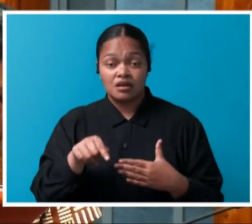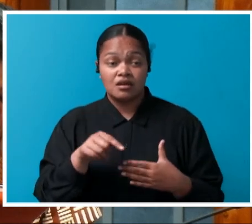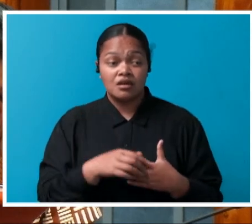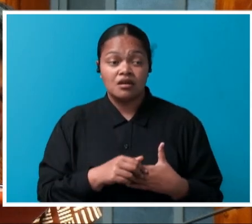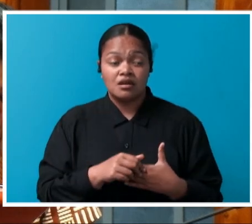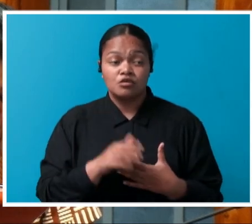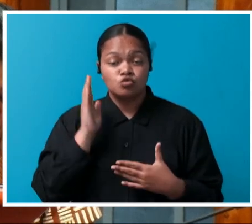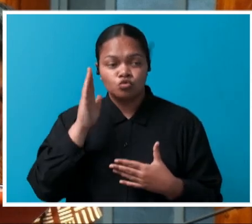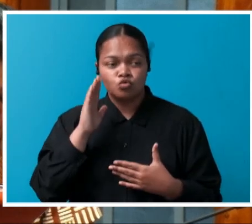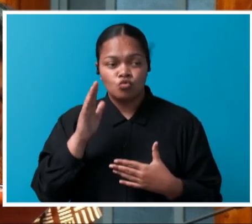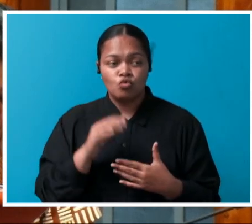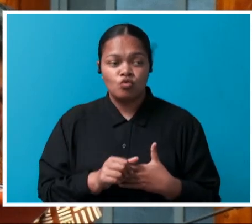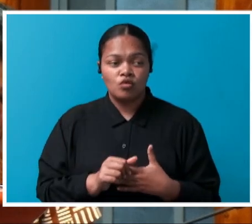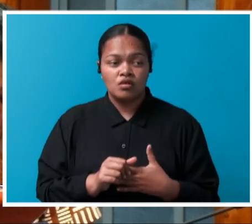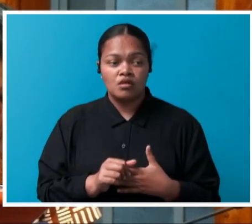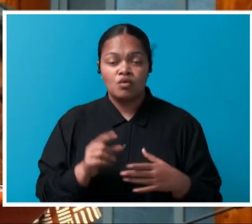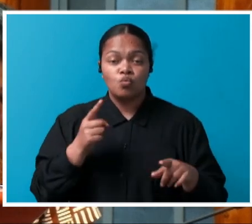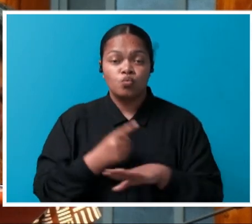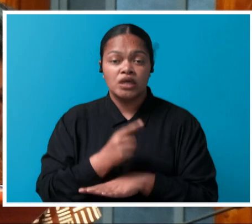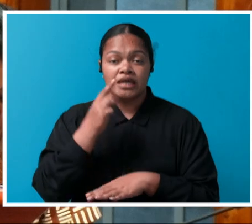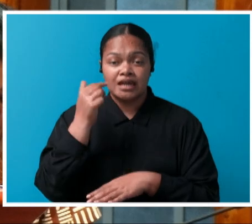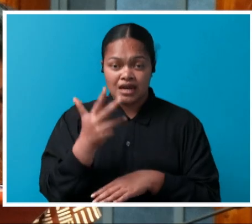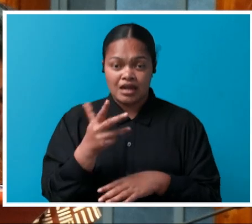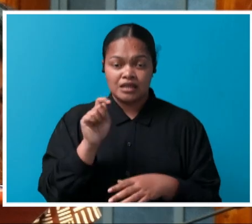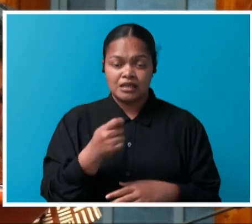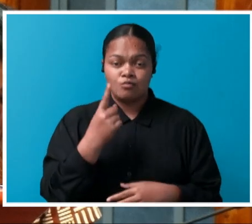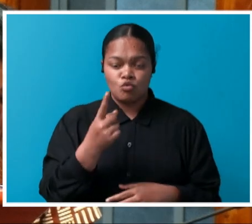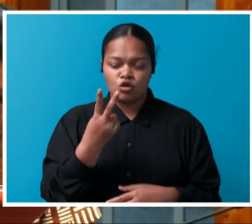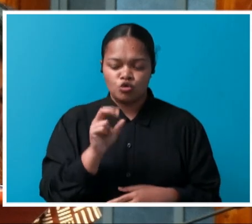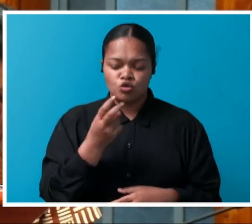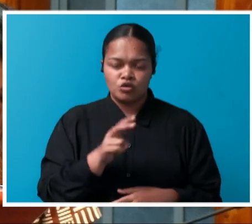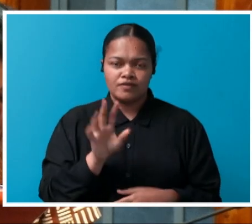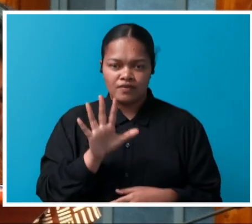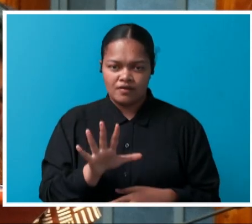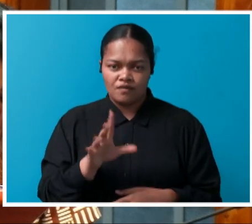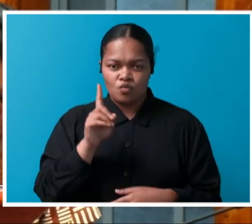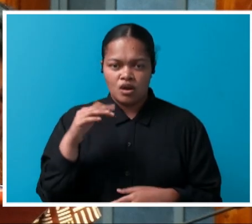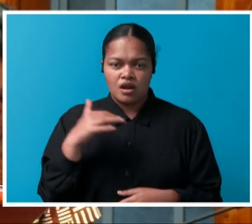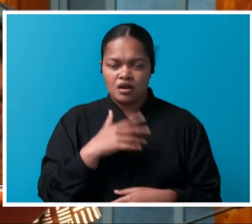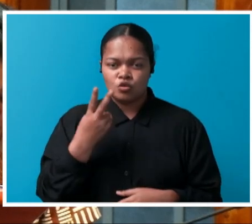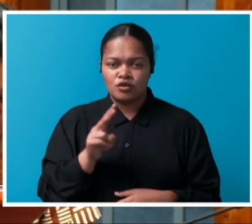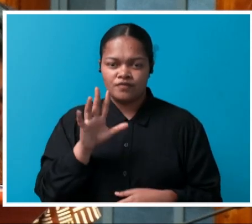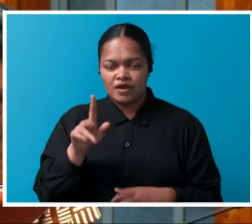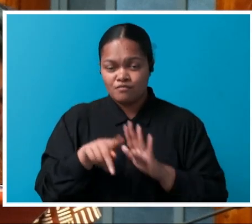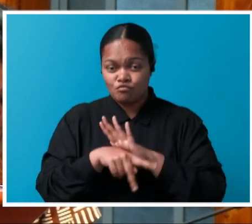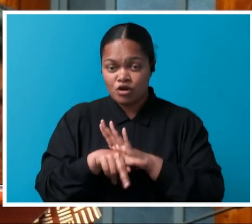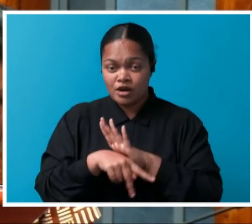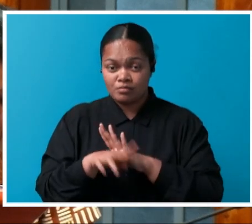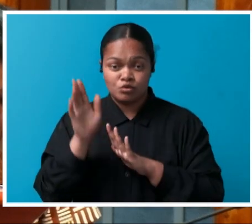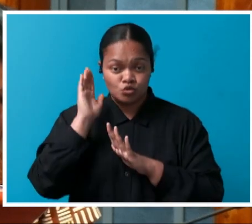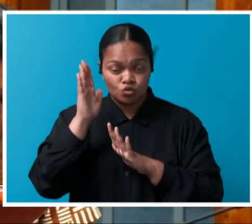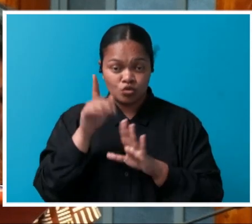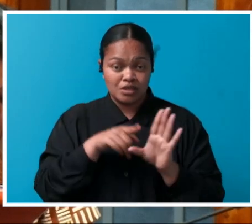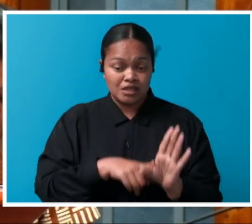school will be from Week 9, Term 1, 2025, and 125 primary schools for years 1 to